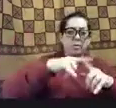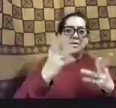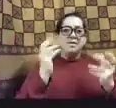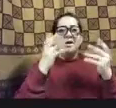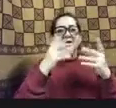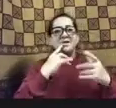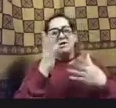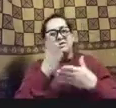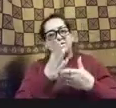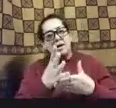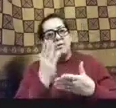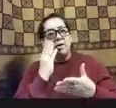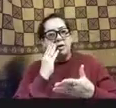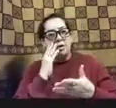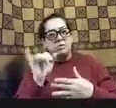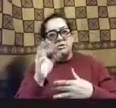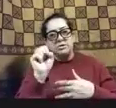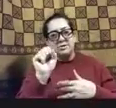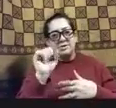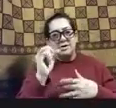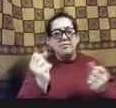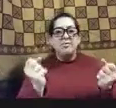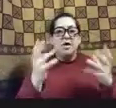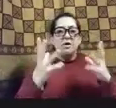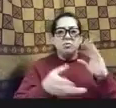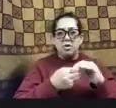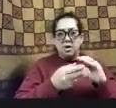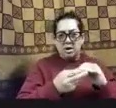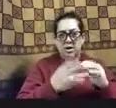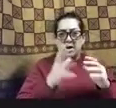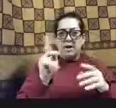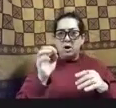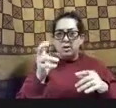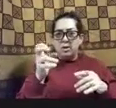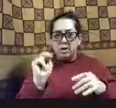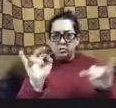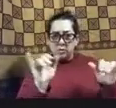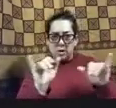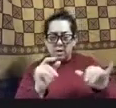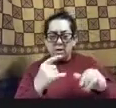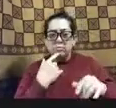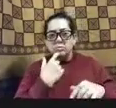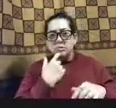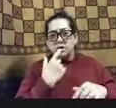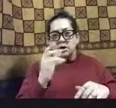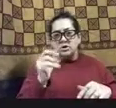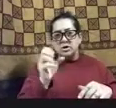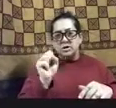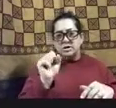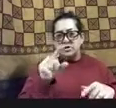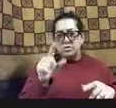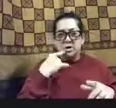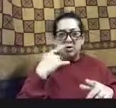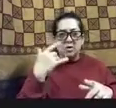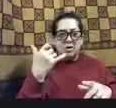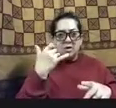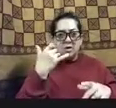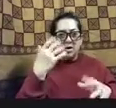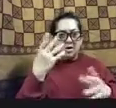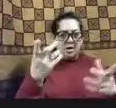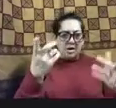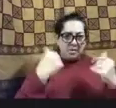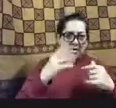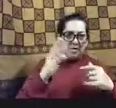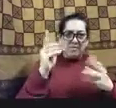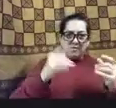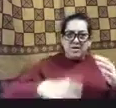because I know Jess has a lot to add on this, and so does Karin. I was just going to say, Jess, you look like you're calling in from the field, and I know